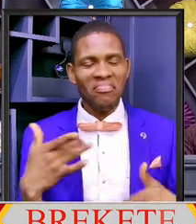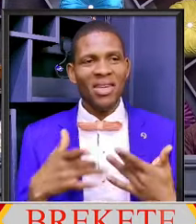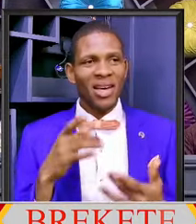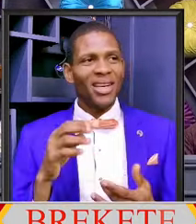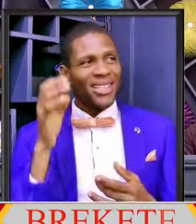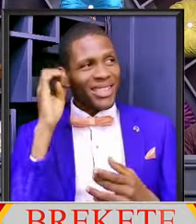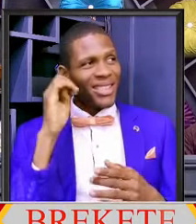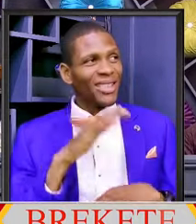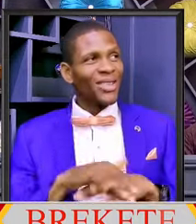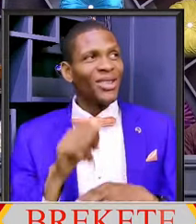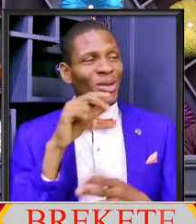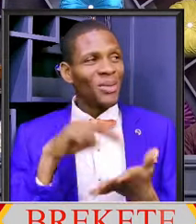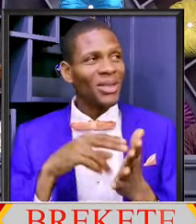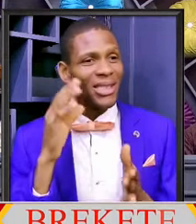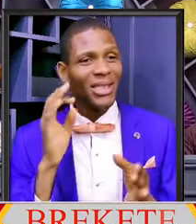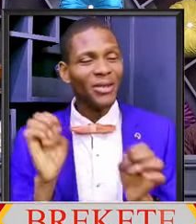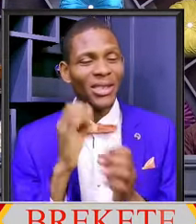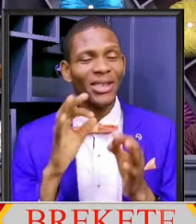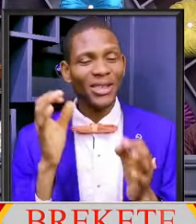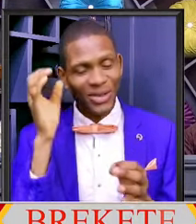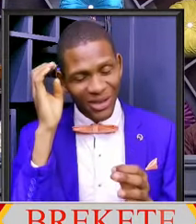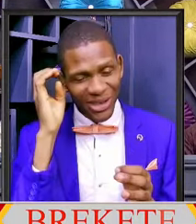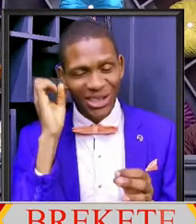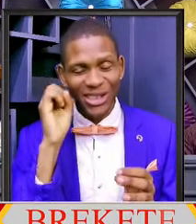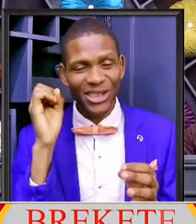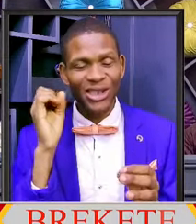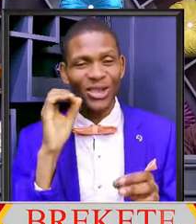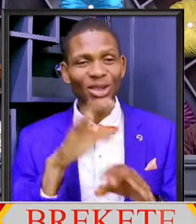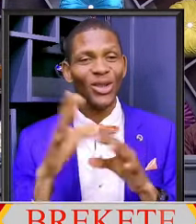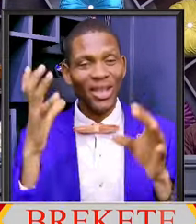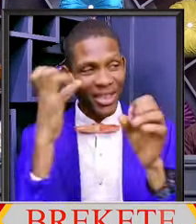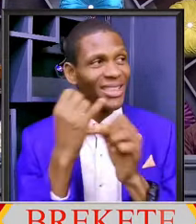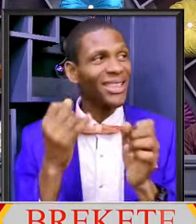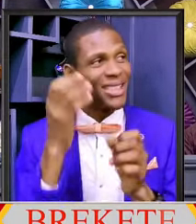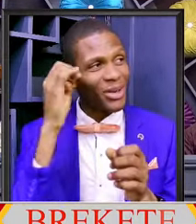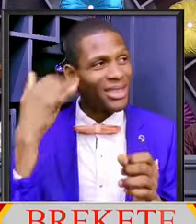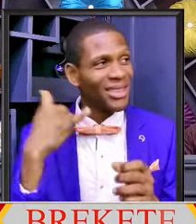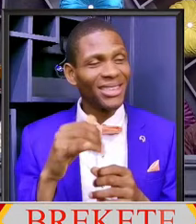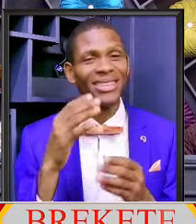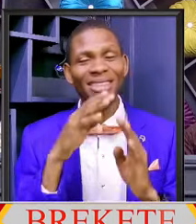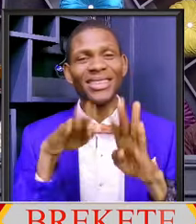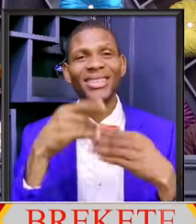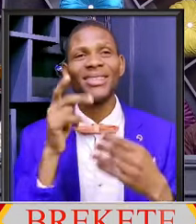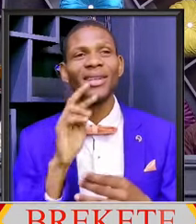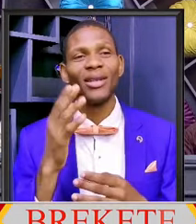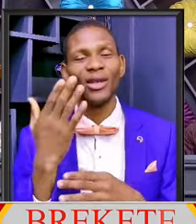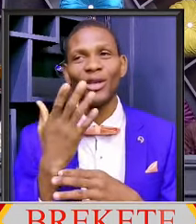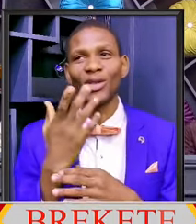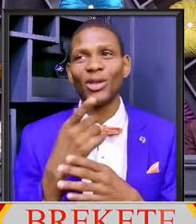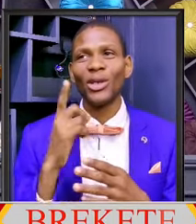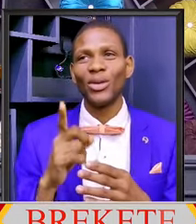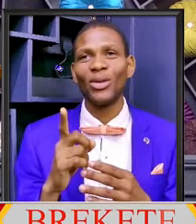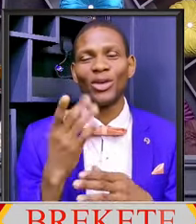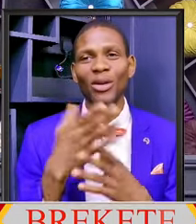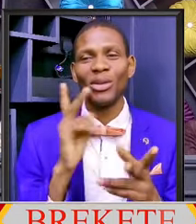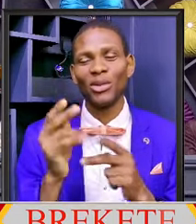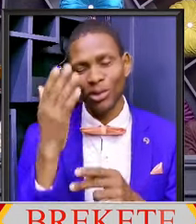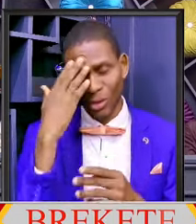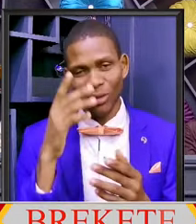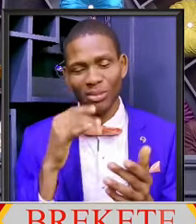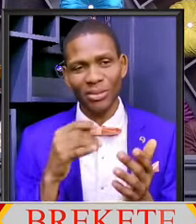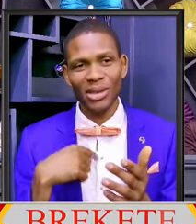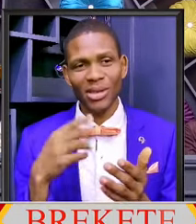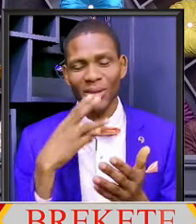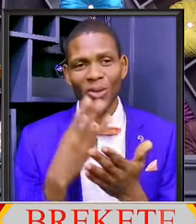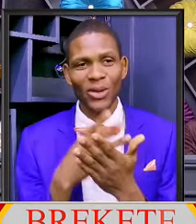doesn't mean it. Even if she doesn't catch them, he will still give her. Some people submit me past myself.